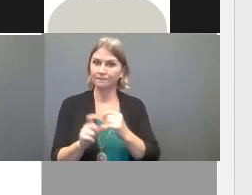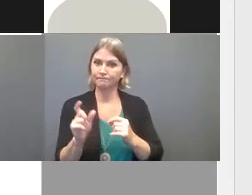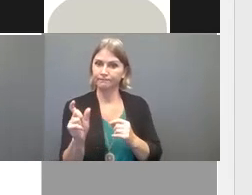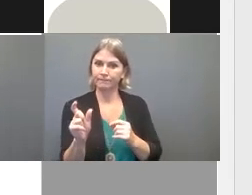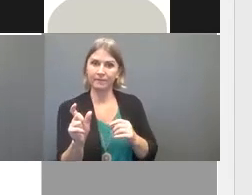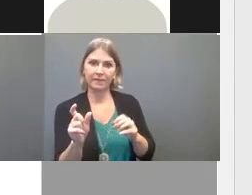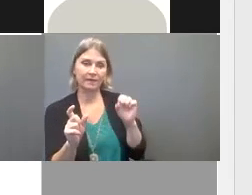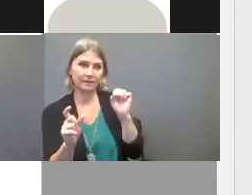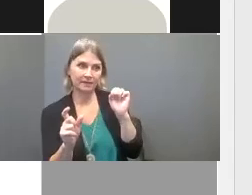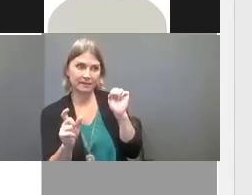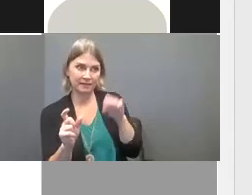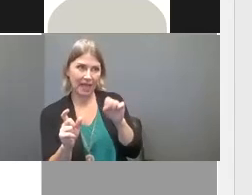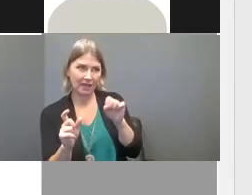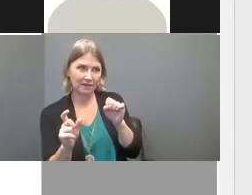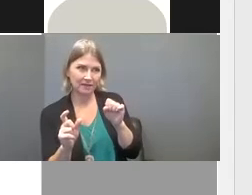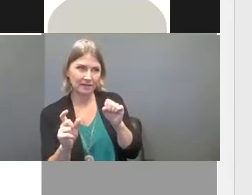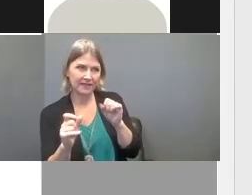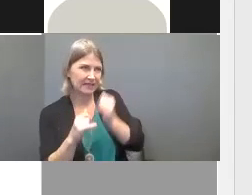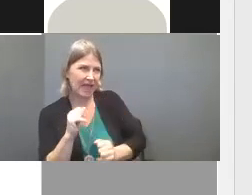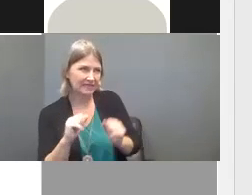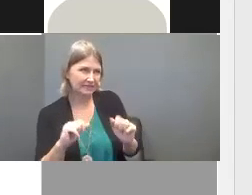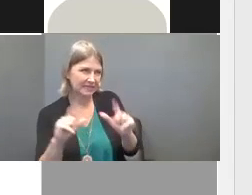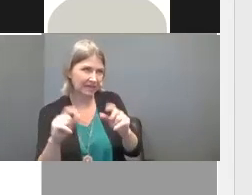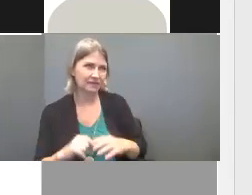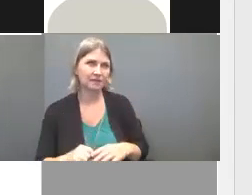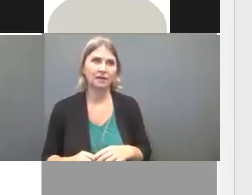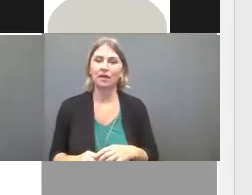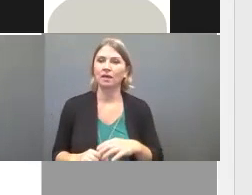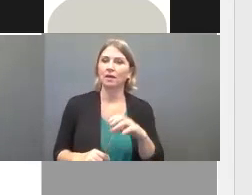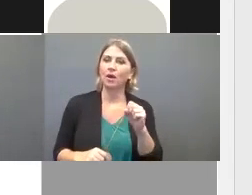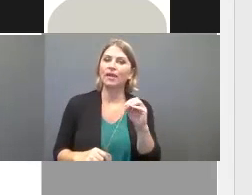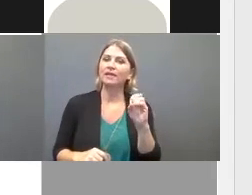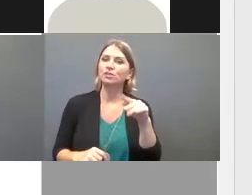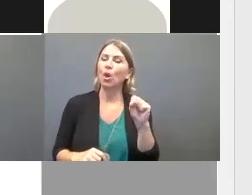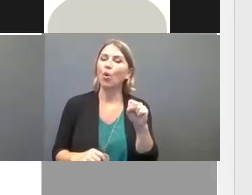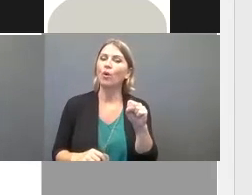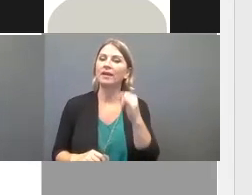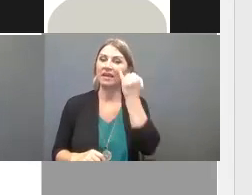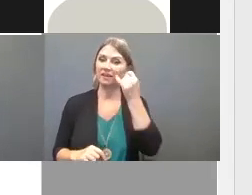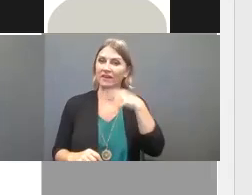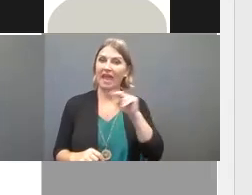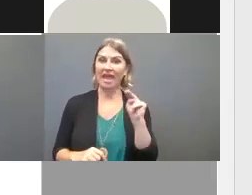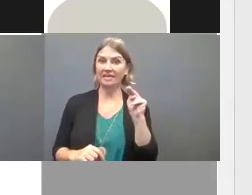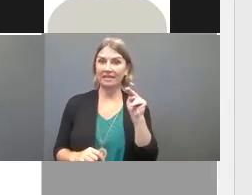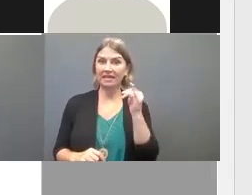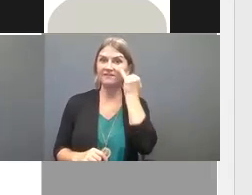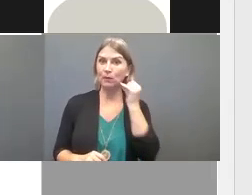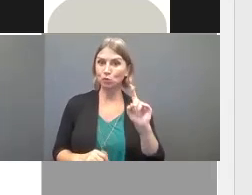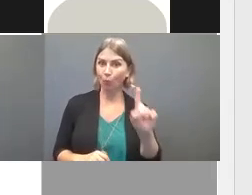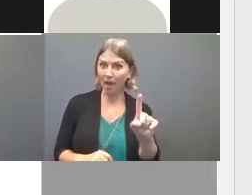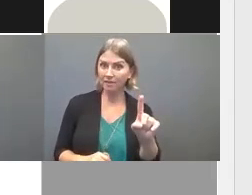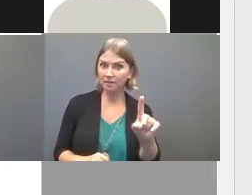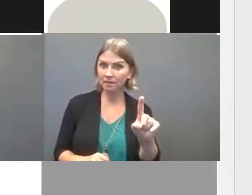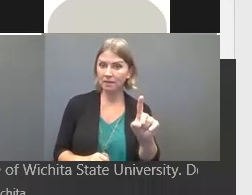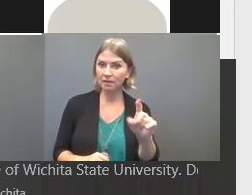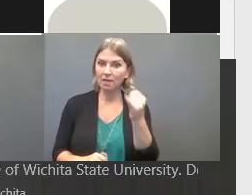Correct, and like on the last slide. Okay, so think about it. So if n was 1, let's take that this